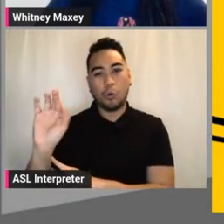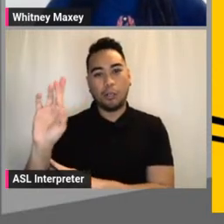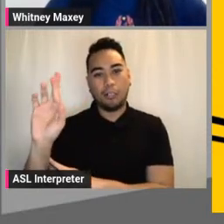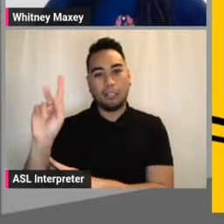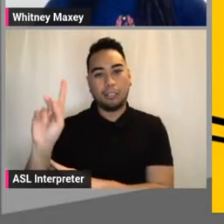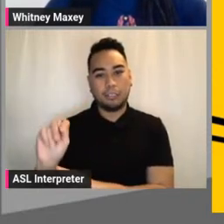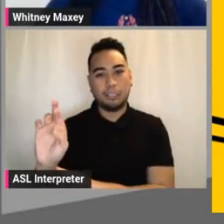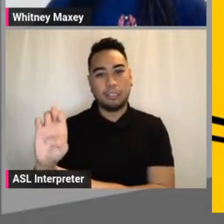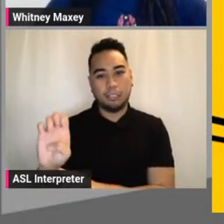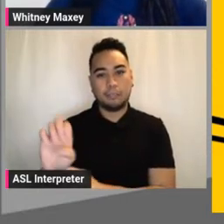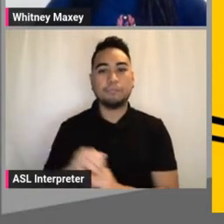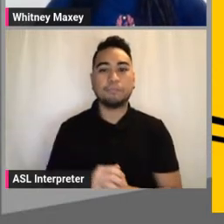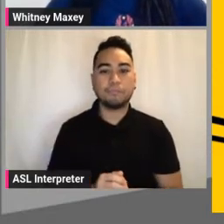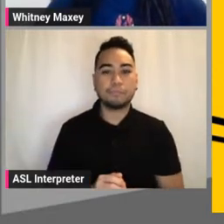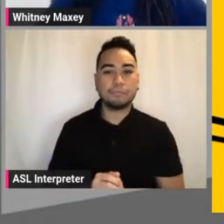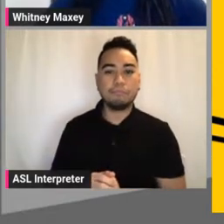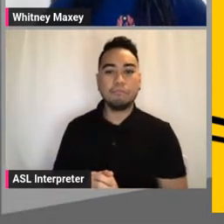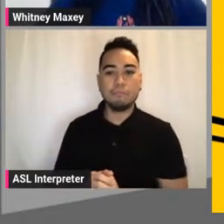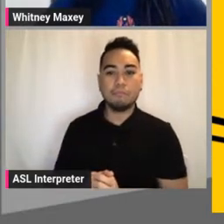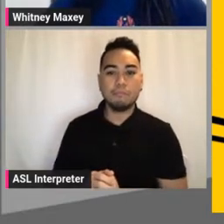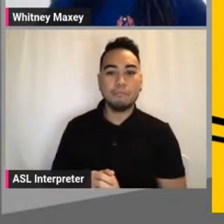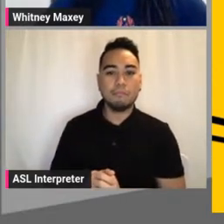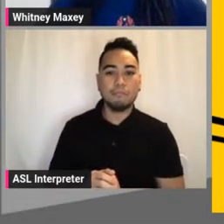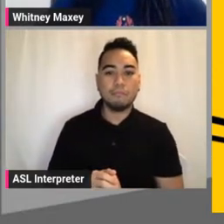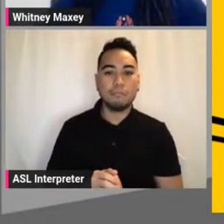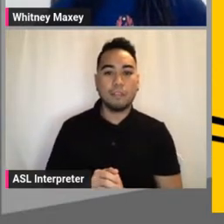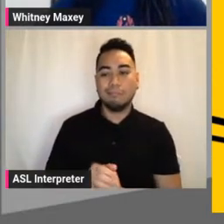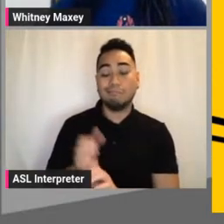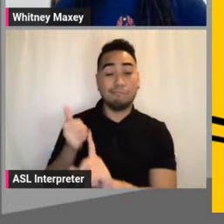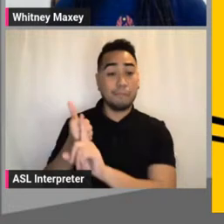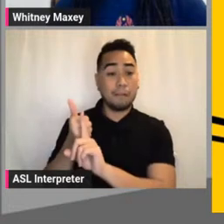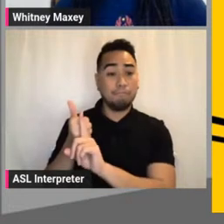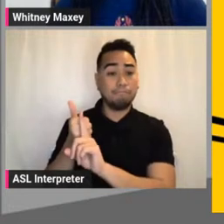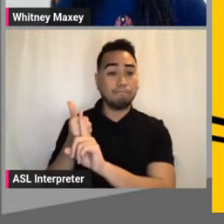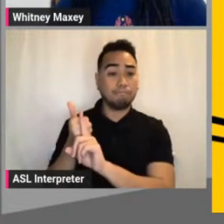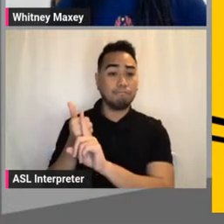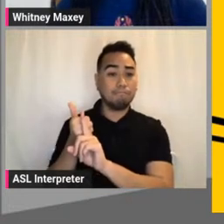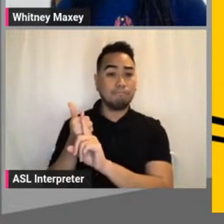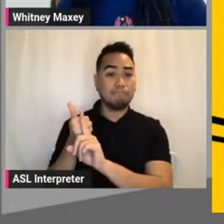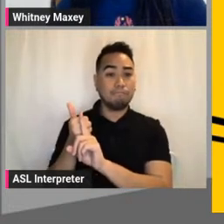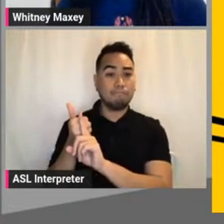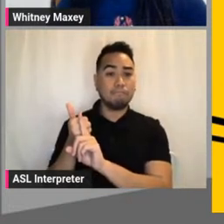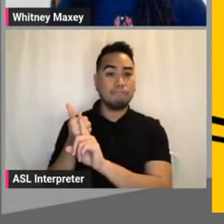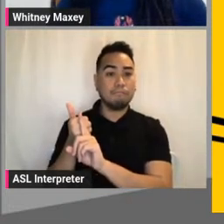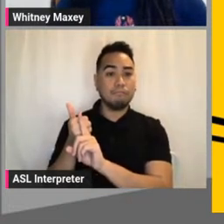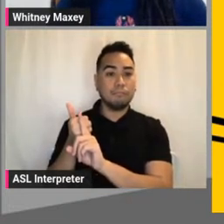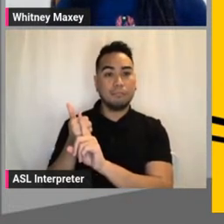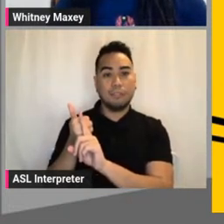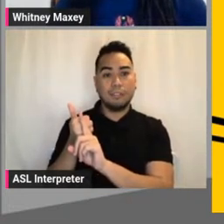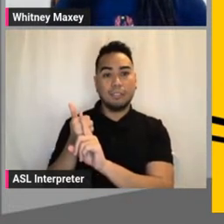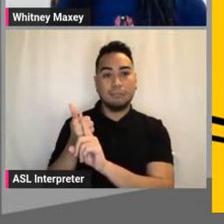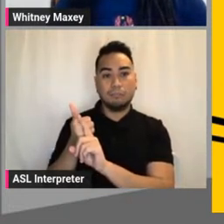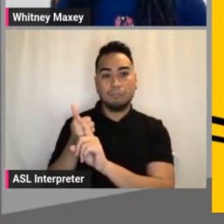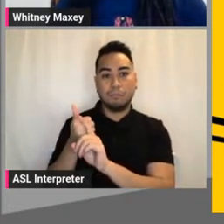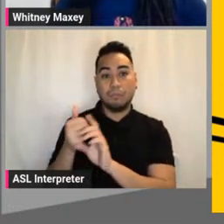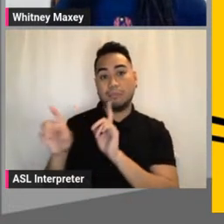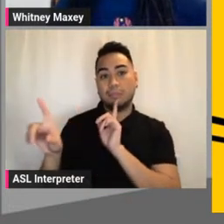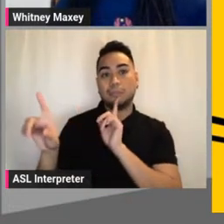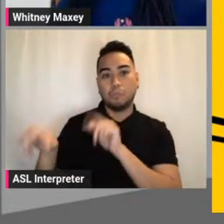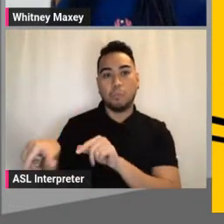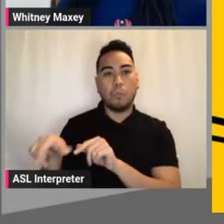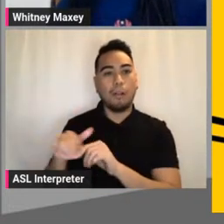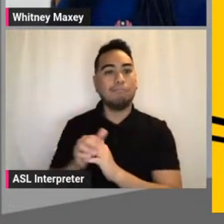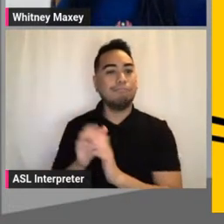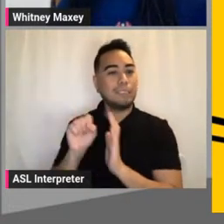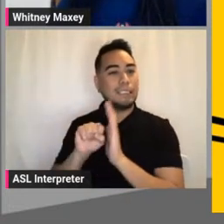Party representative, who gave their response to the State of the Union